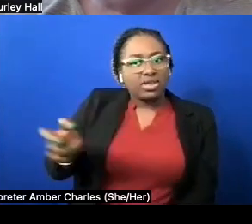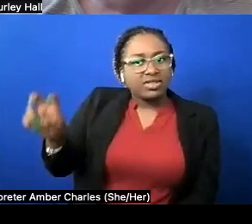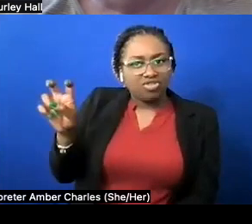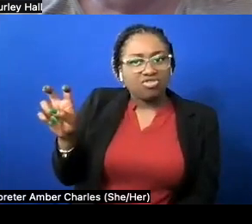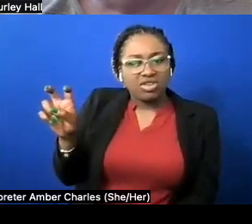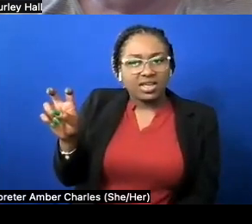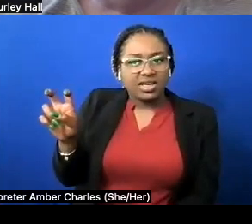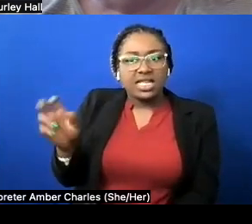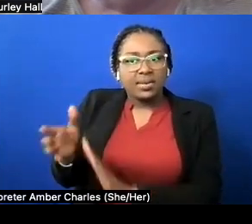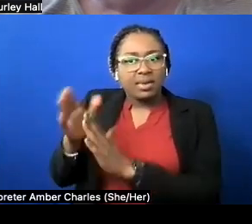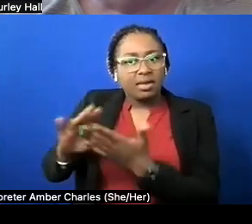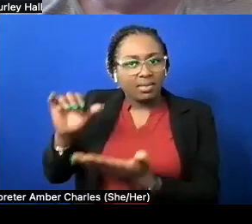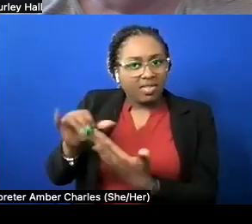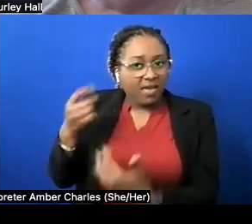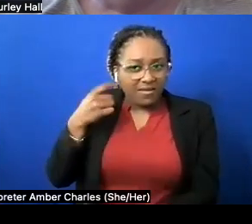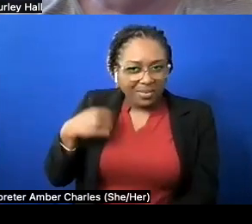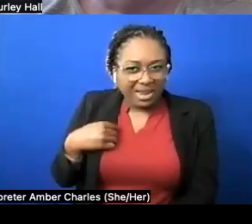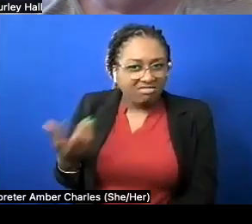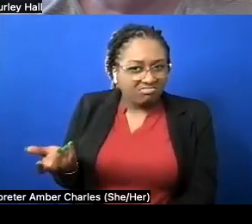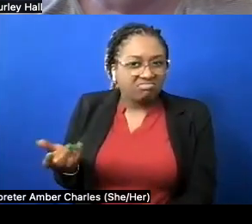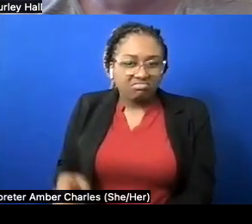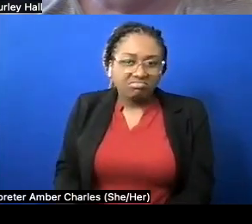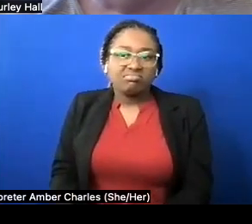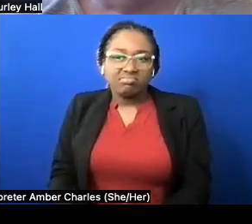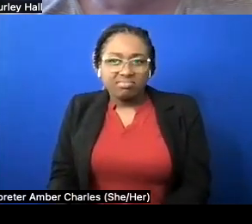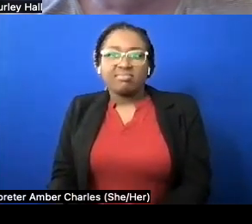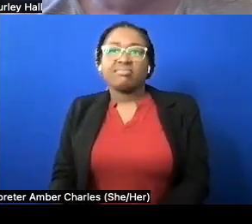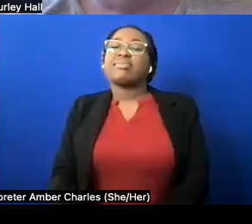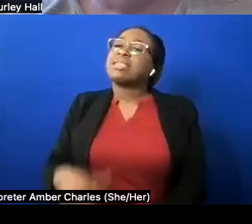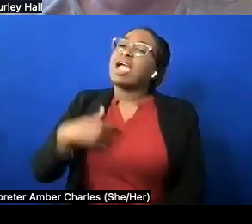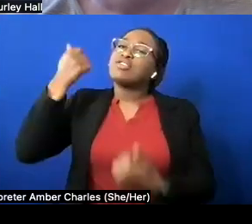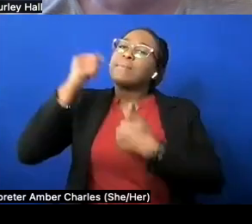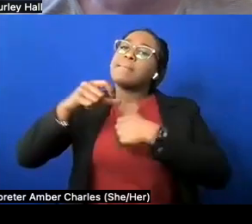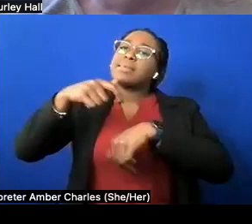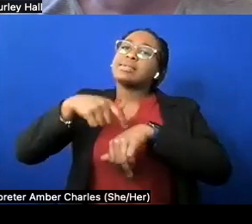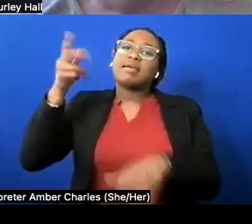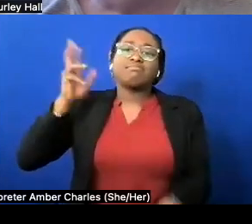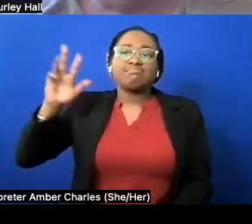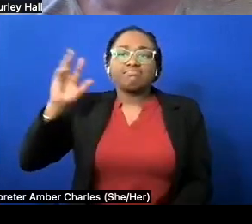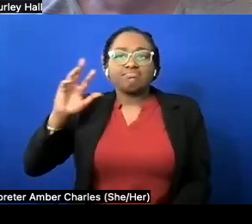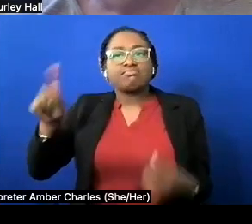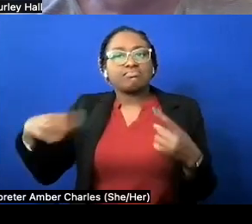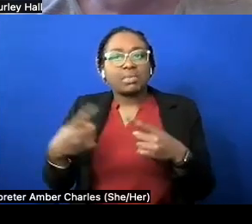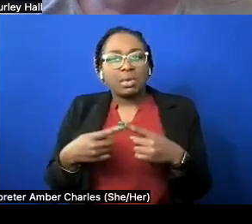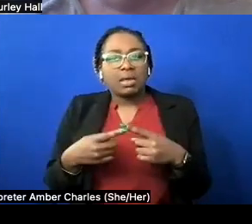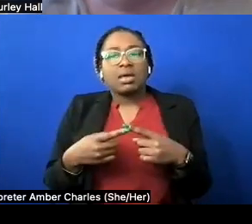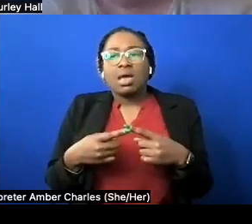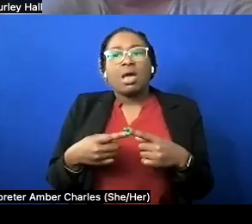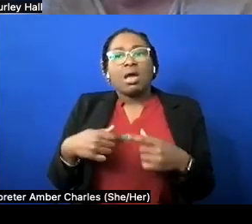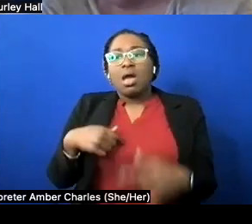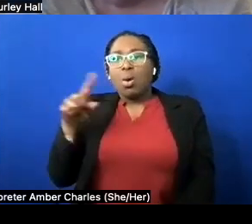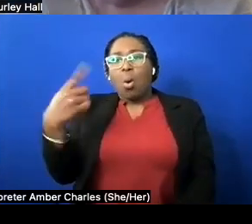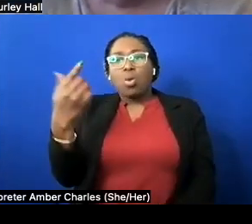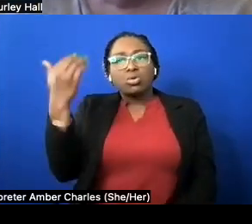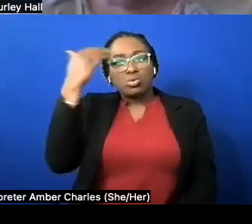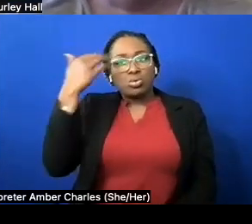what it was for me. I remember a time when I only knew